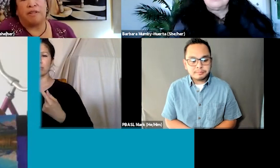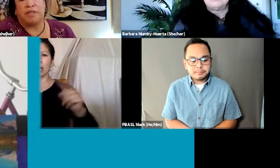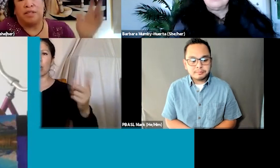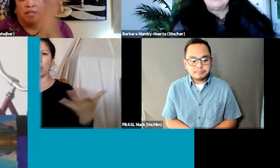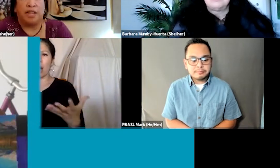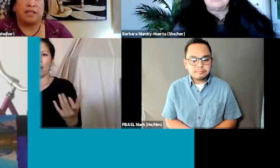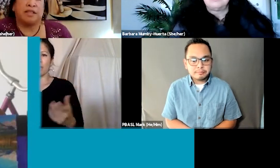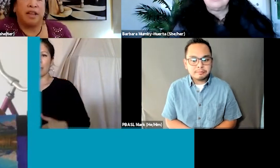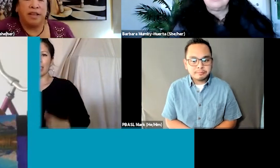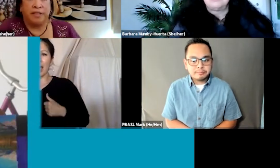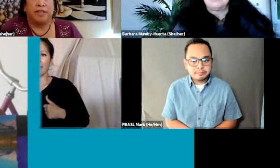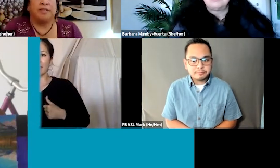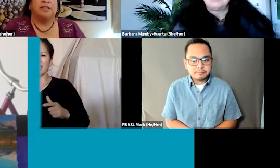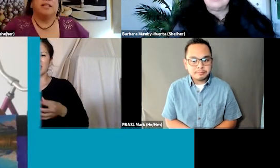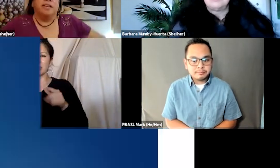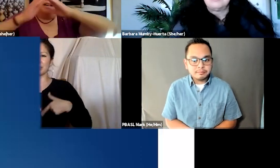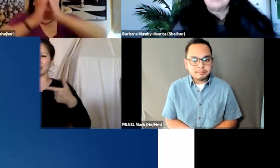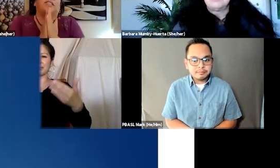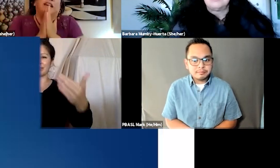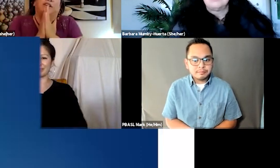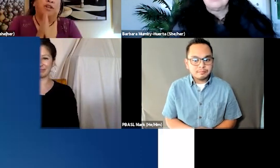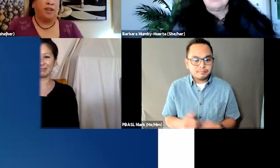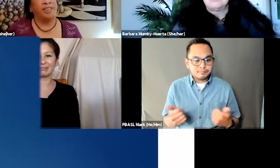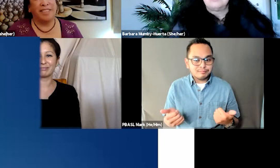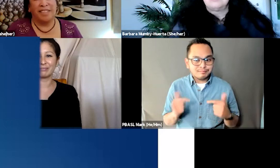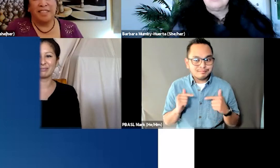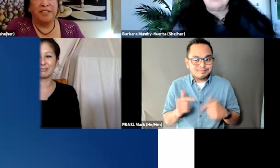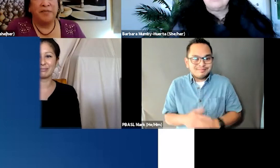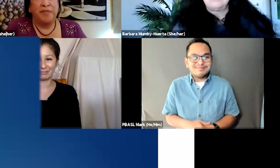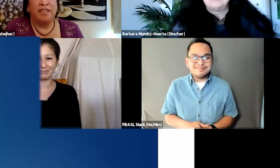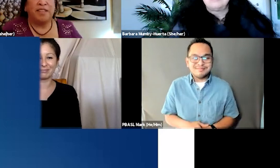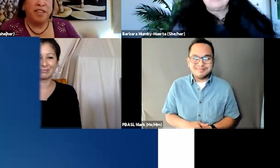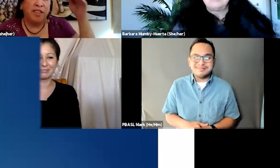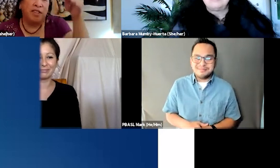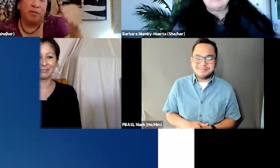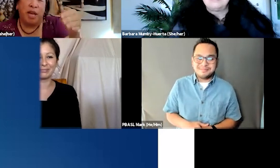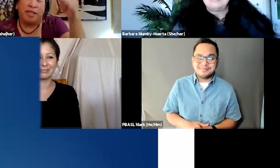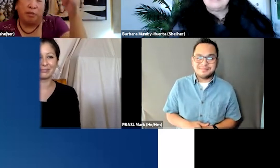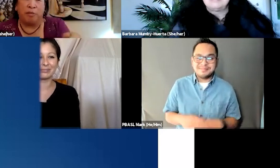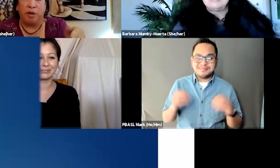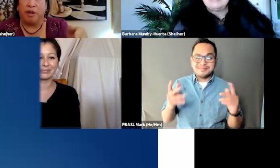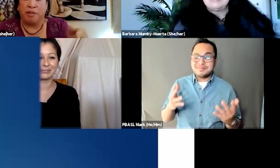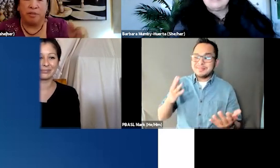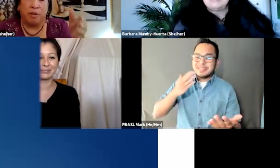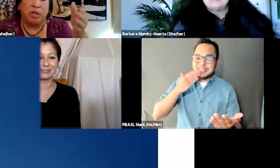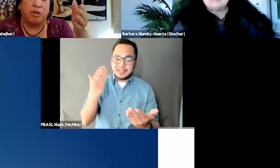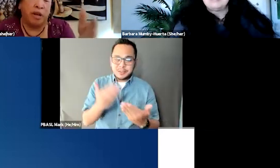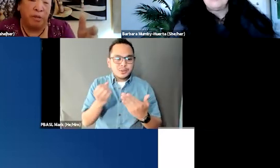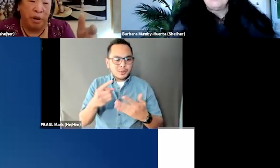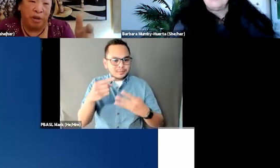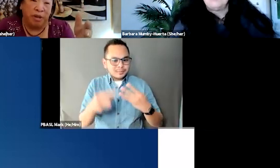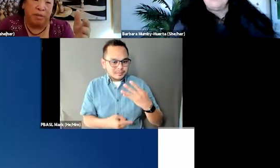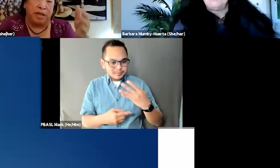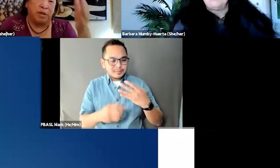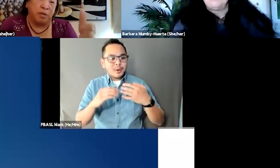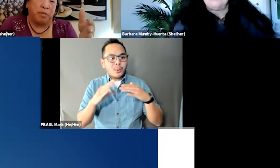their lives. Next slide. Oh, thank you. So these are the ways that we work. We're trying to